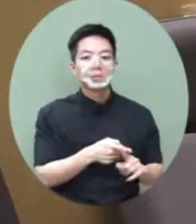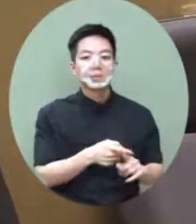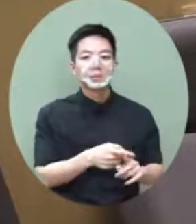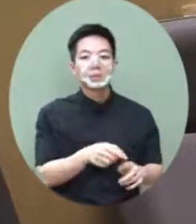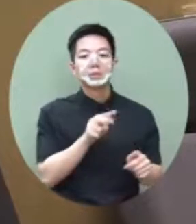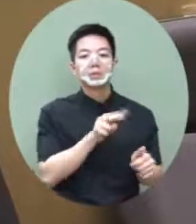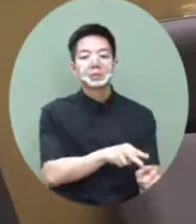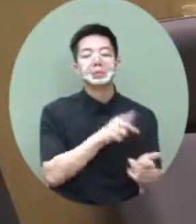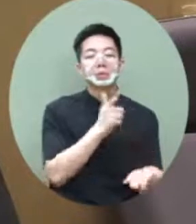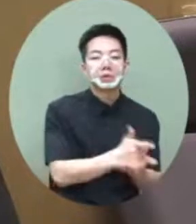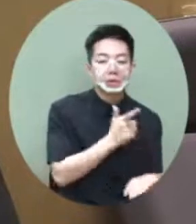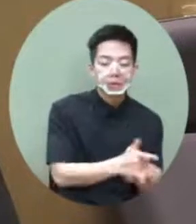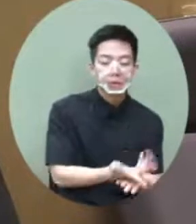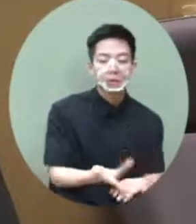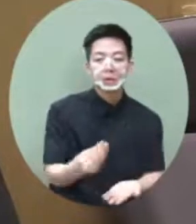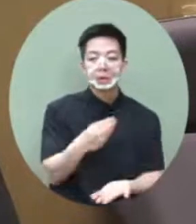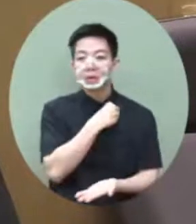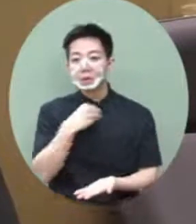that